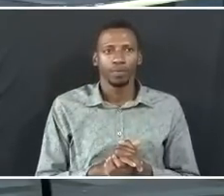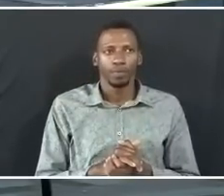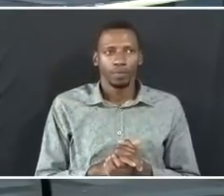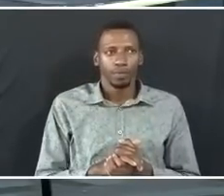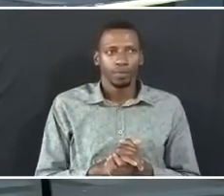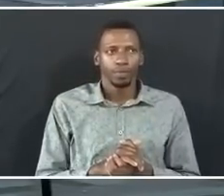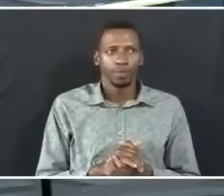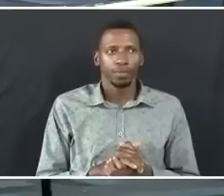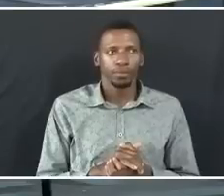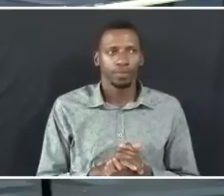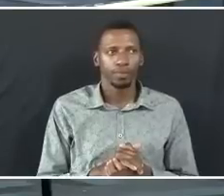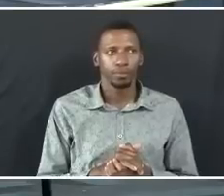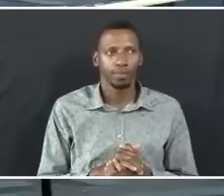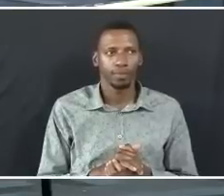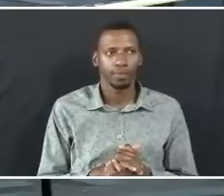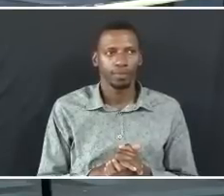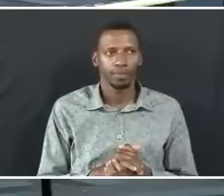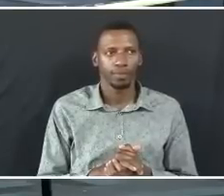Same age group.